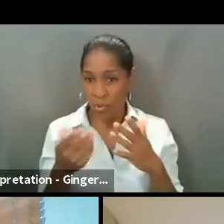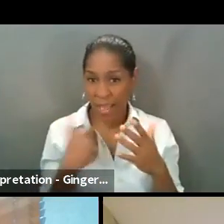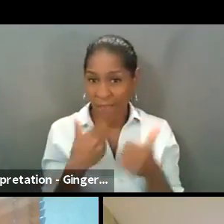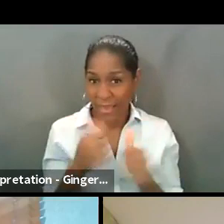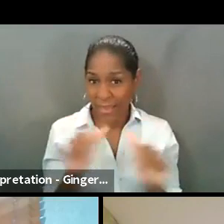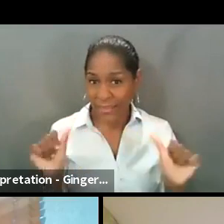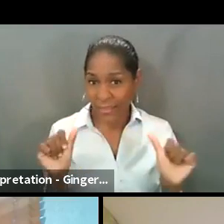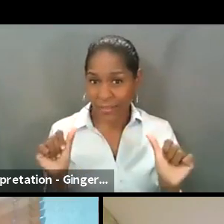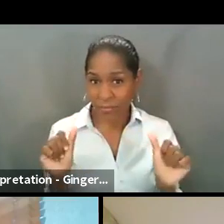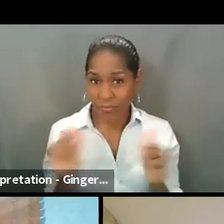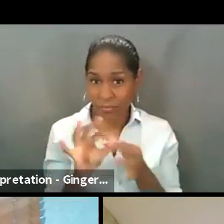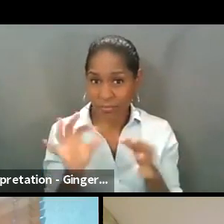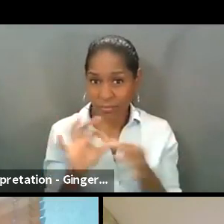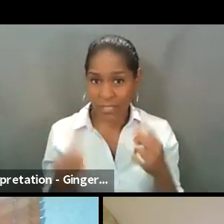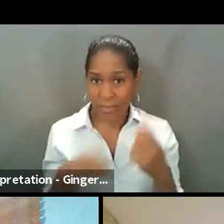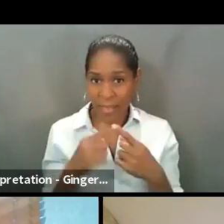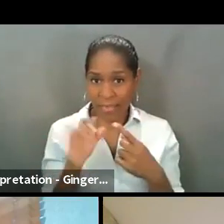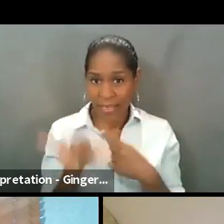in that boat?